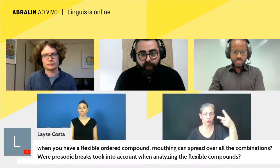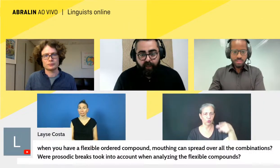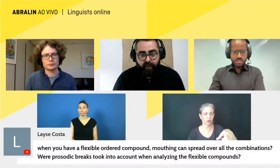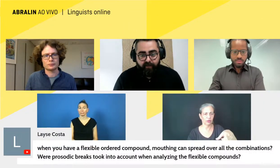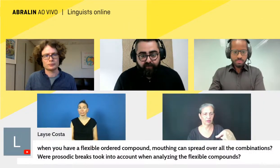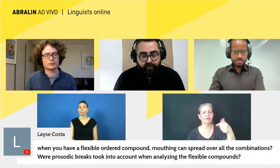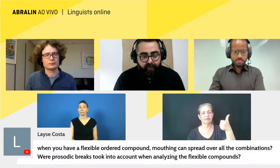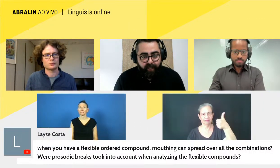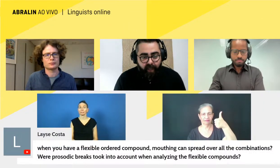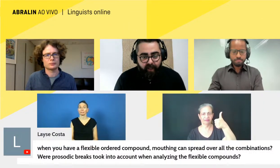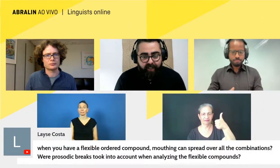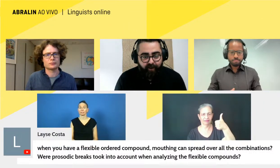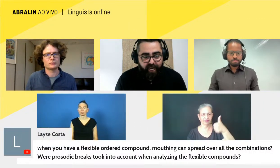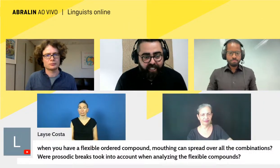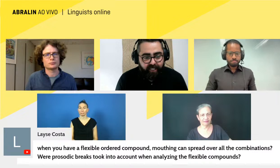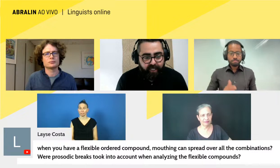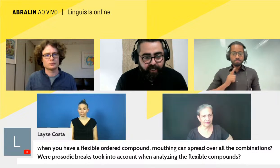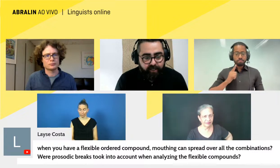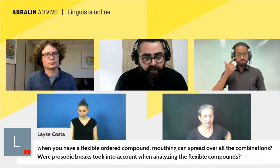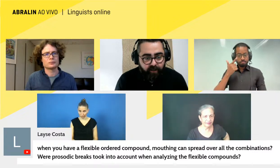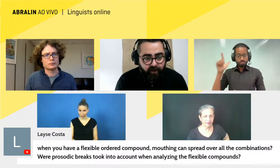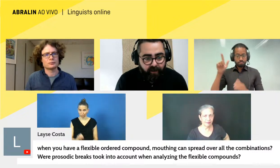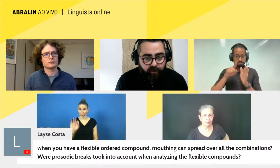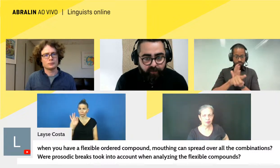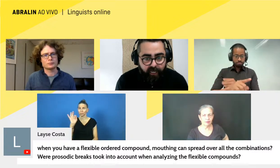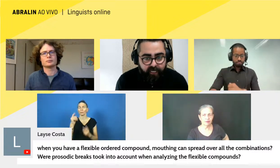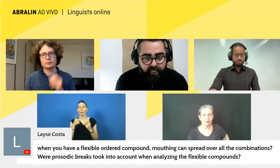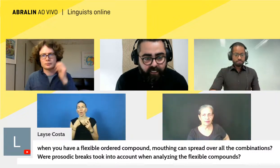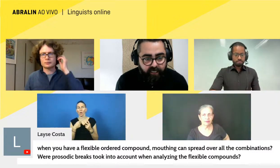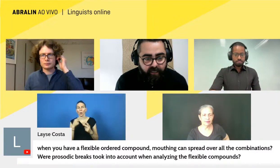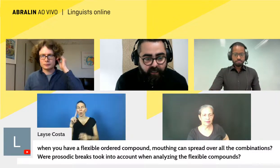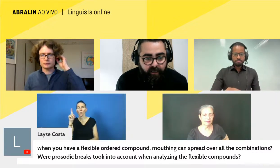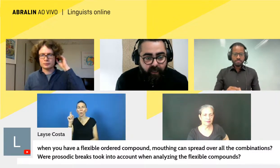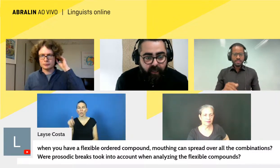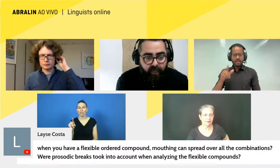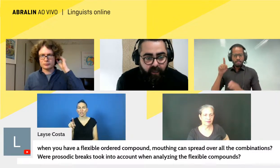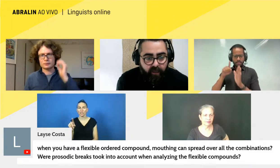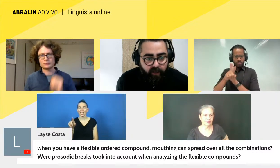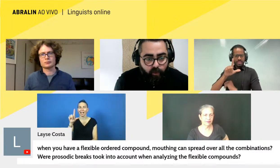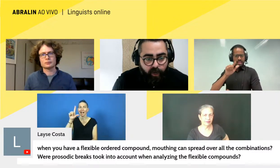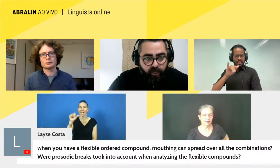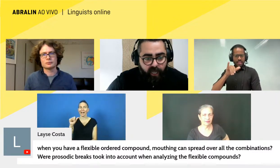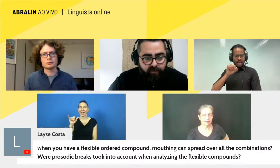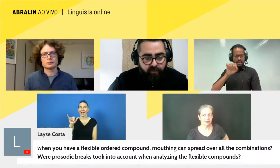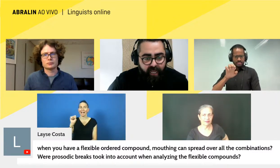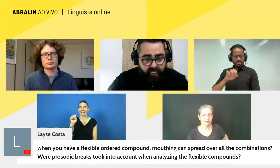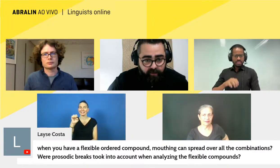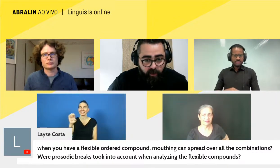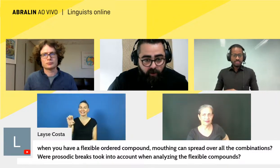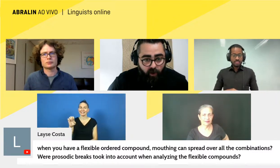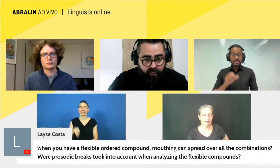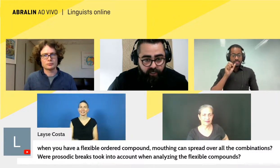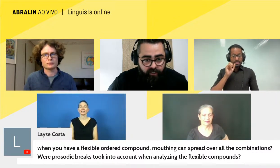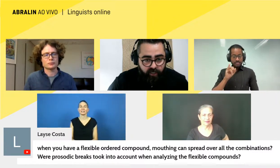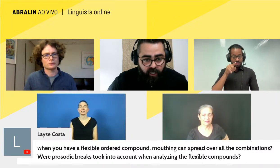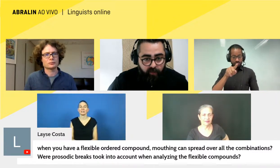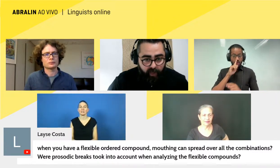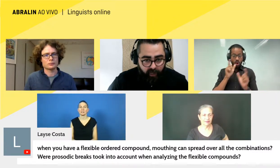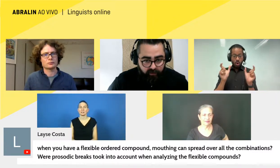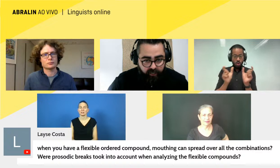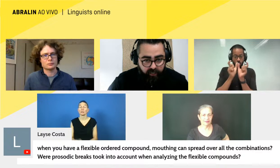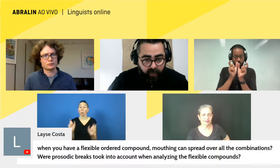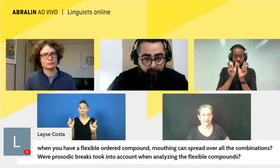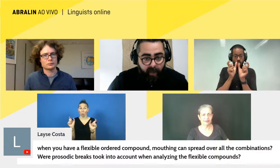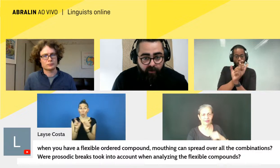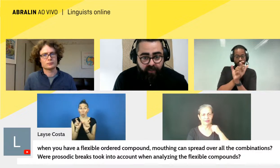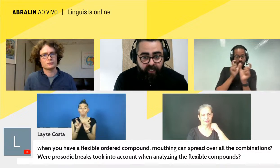So we have other question here. So from Laisi, when you have a flexible ordered